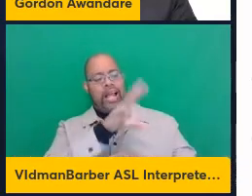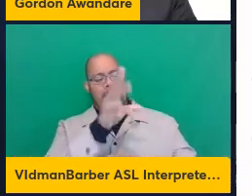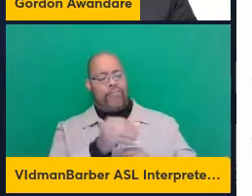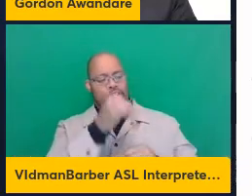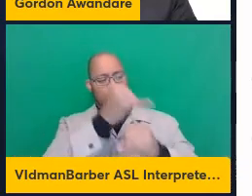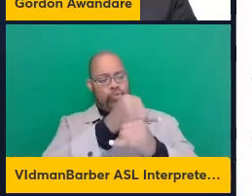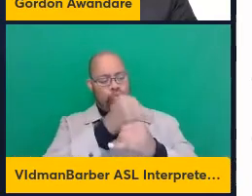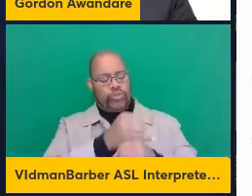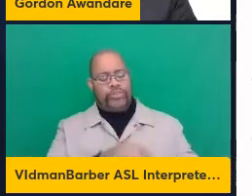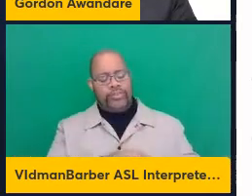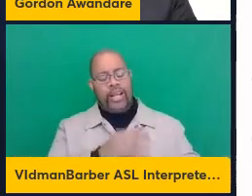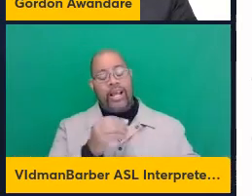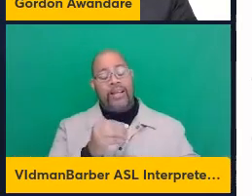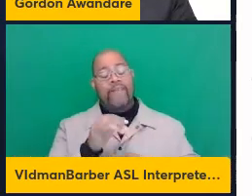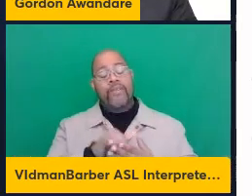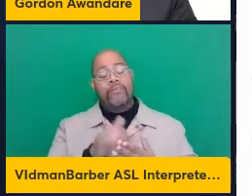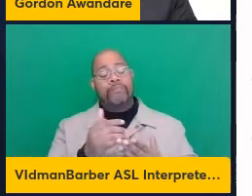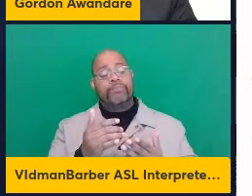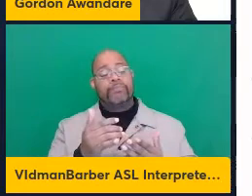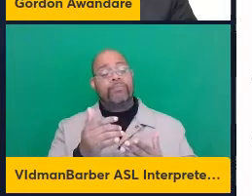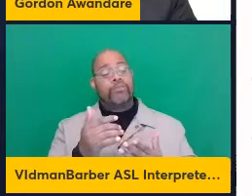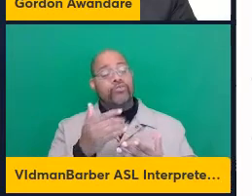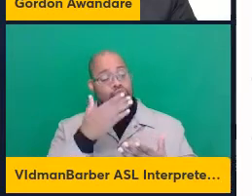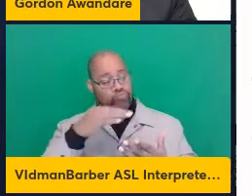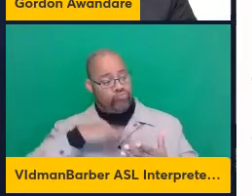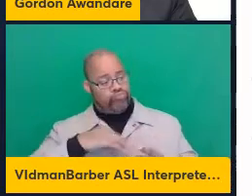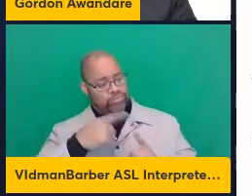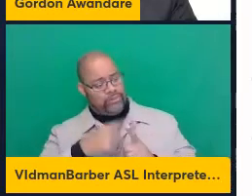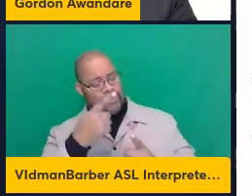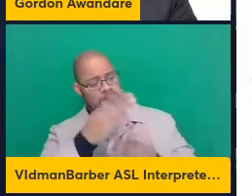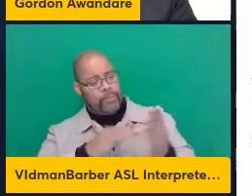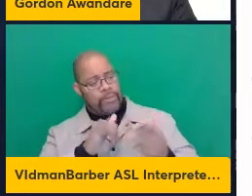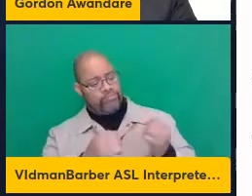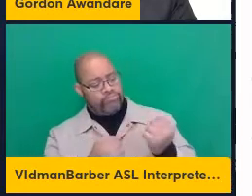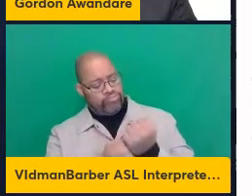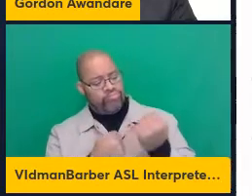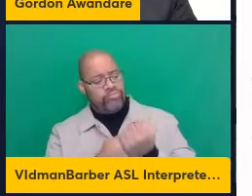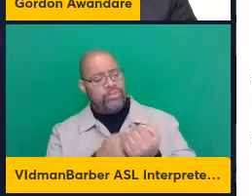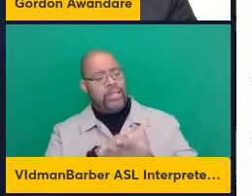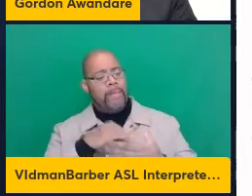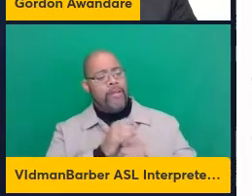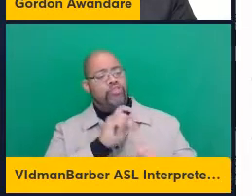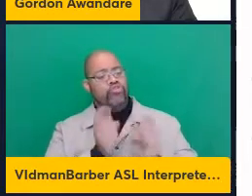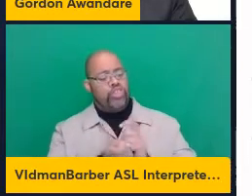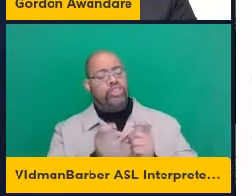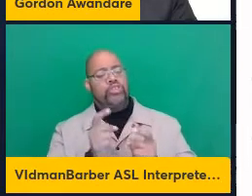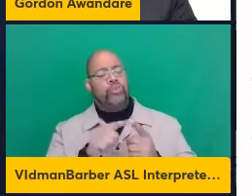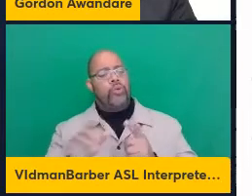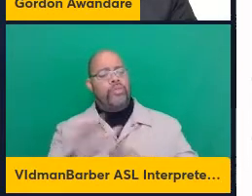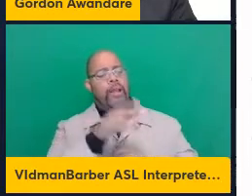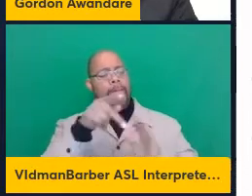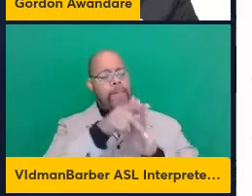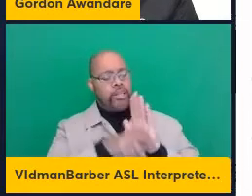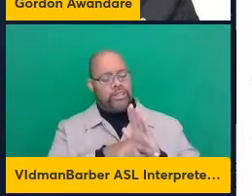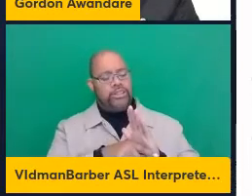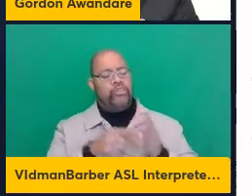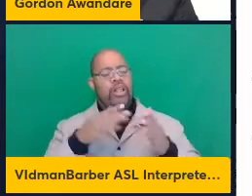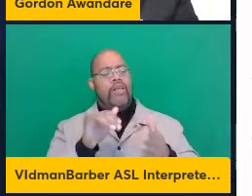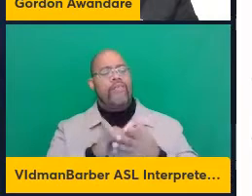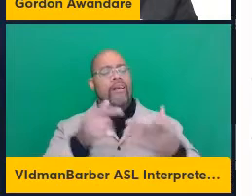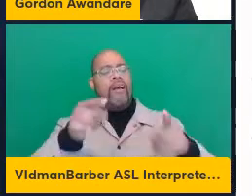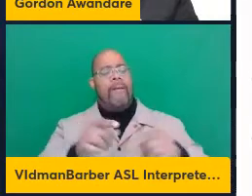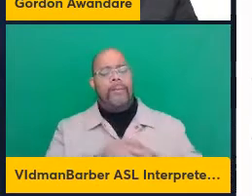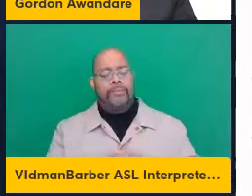institutions. And this is credit to some of the funders who have made changes to their policies to allow this to